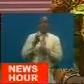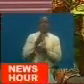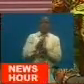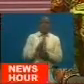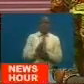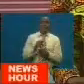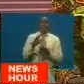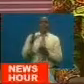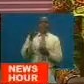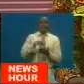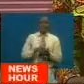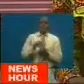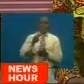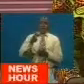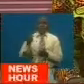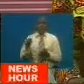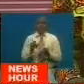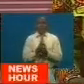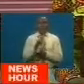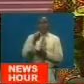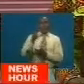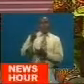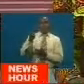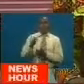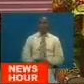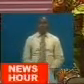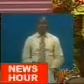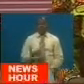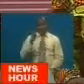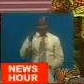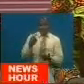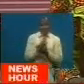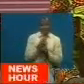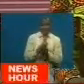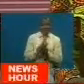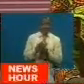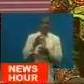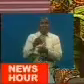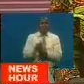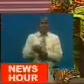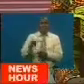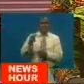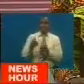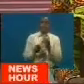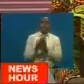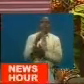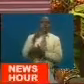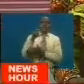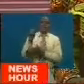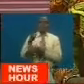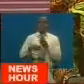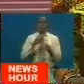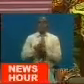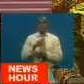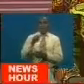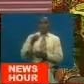to 5,000 megawatts by the end of 2016. Ghana, which recorded the highest growth rate in the